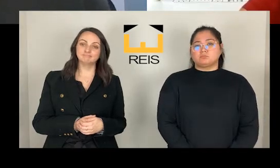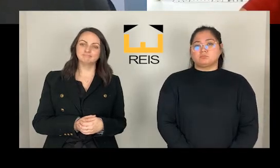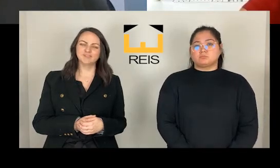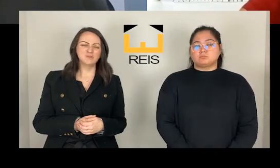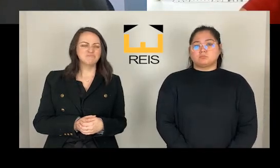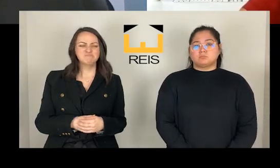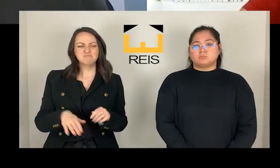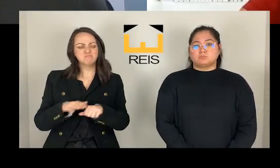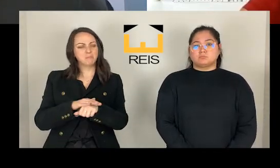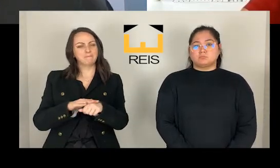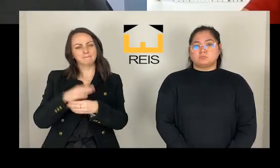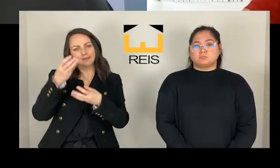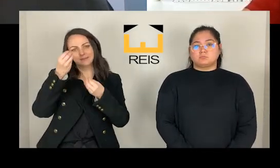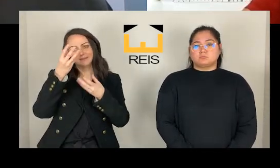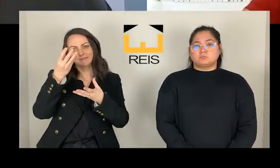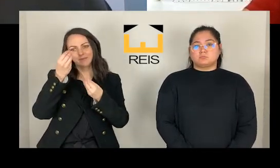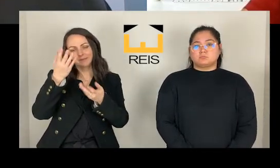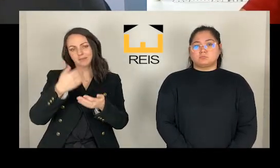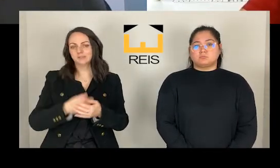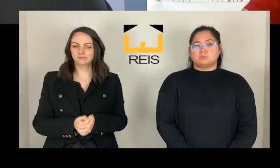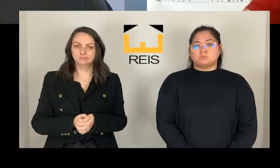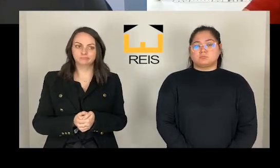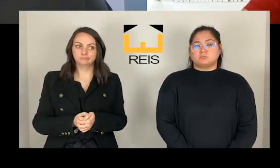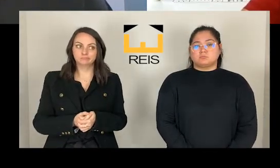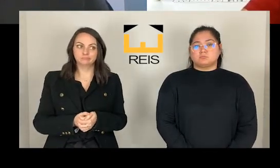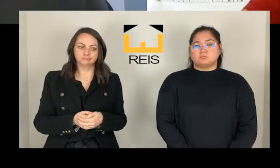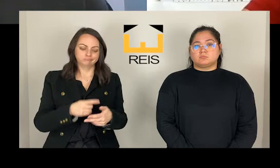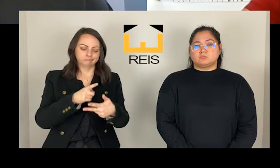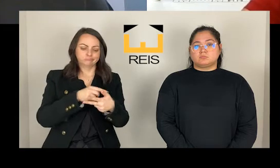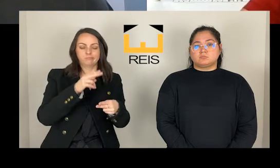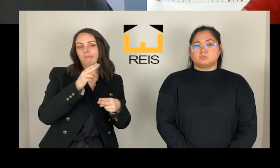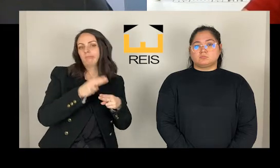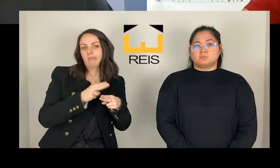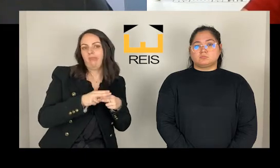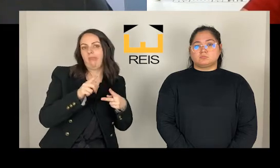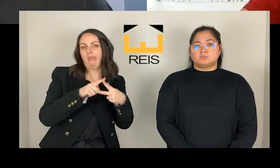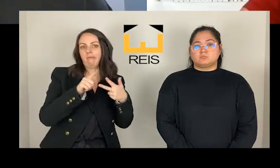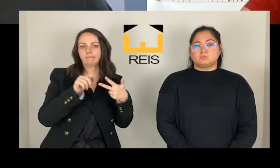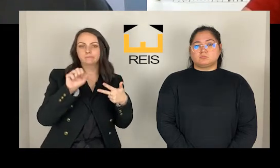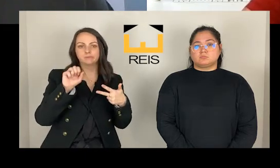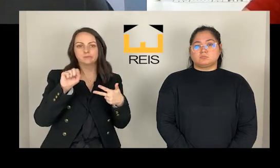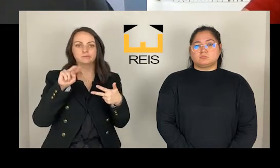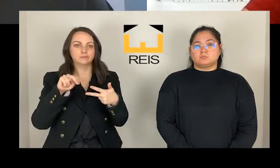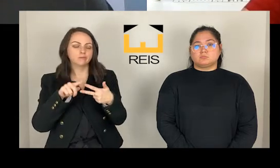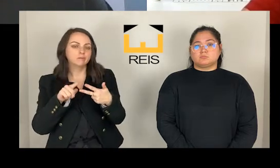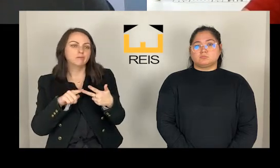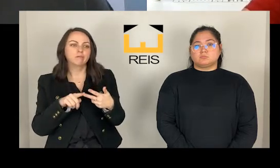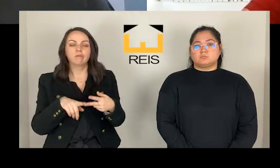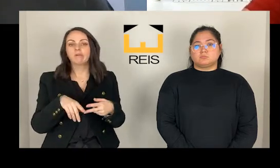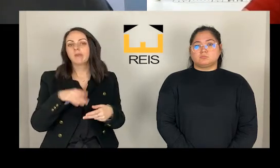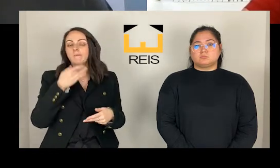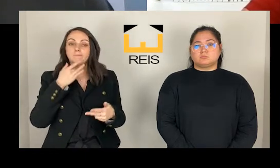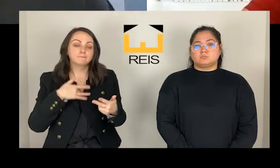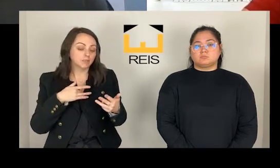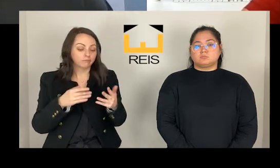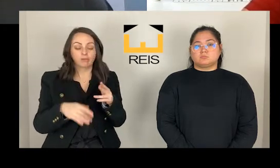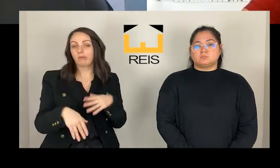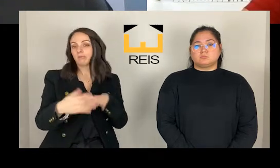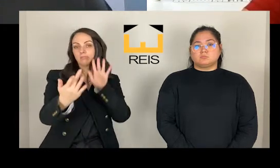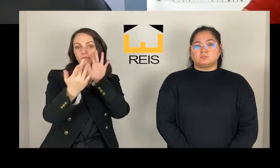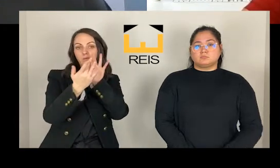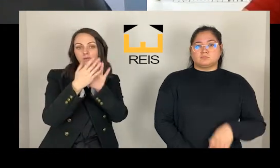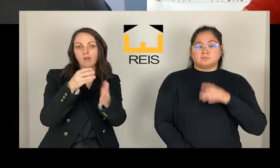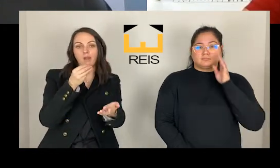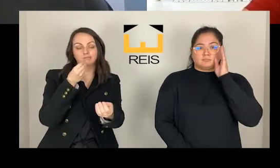basic information, of course, your name, social security number, date of birth, your contact information, your